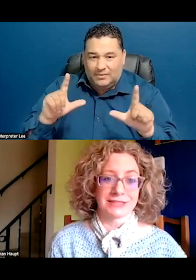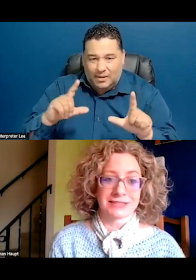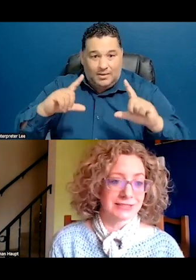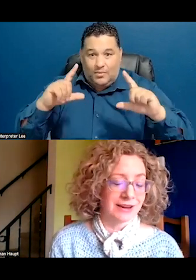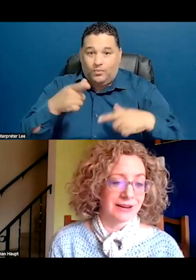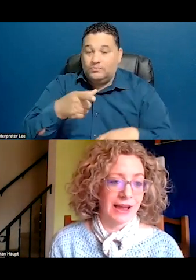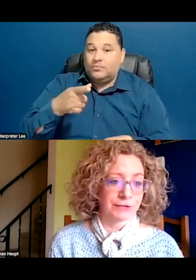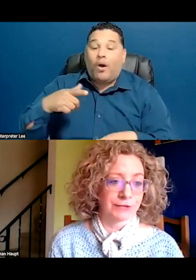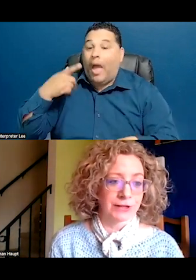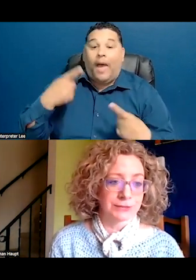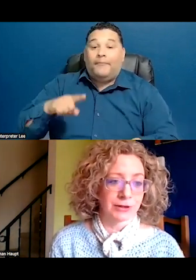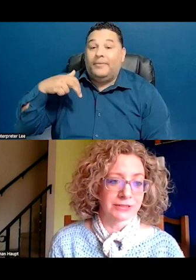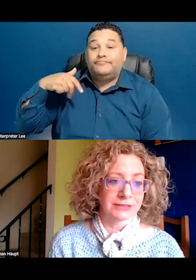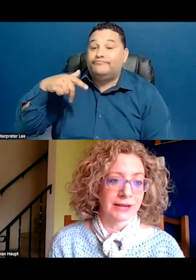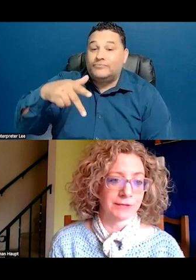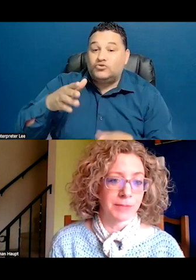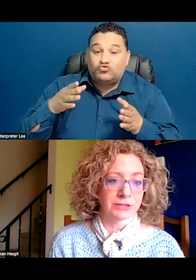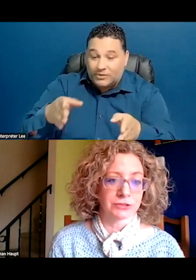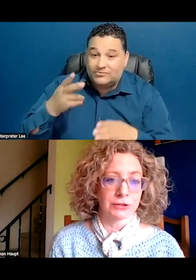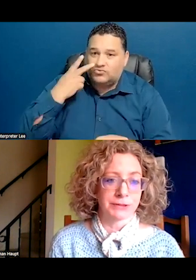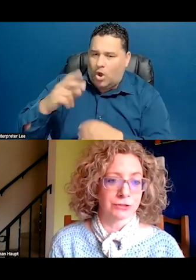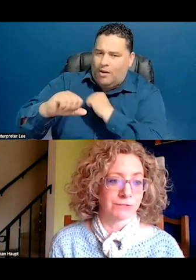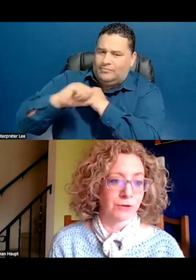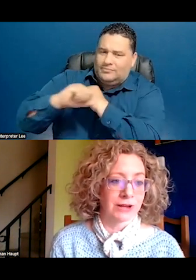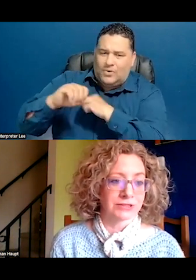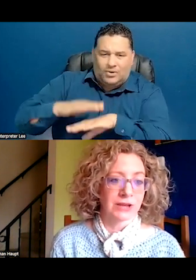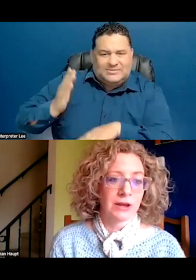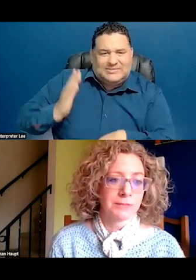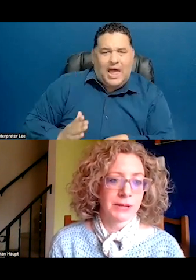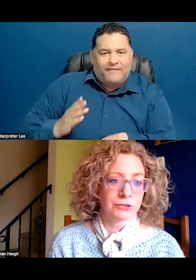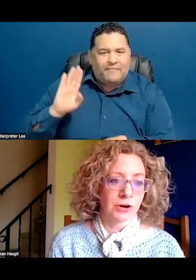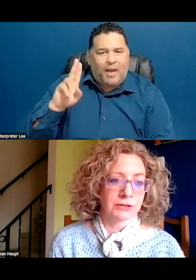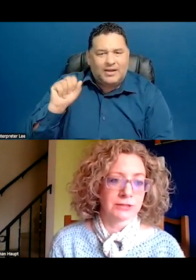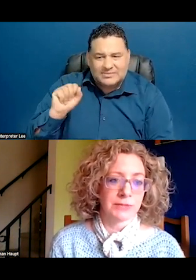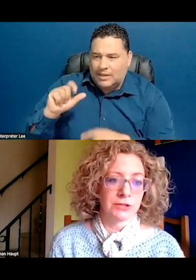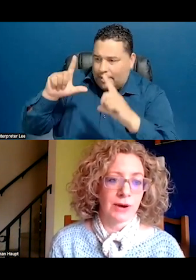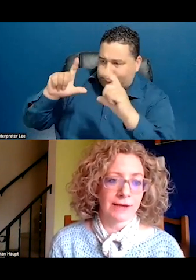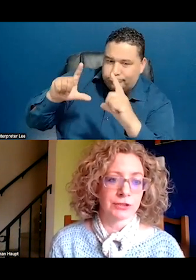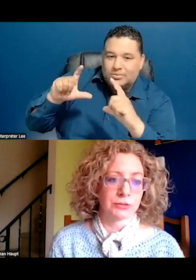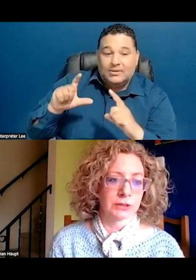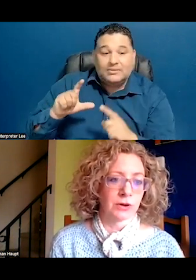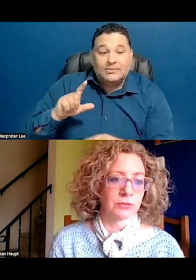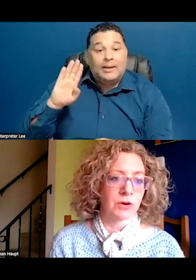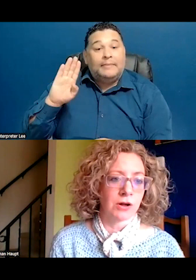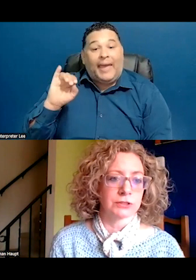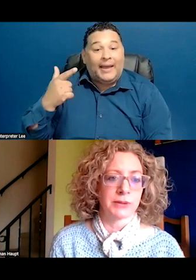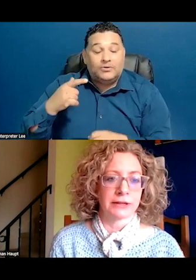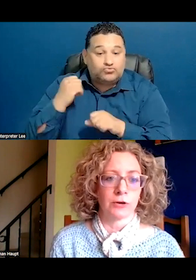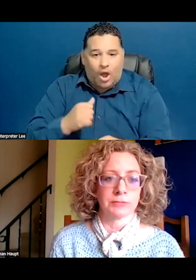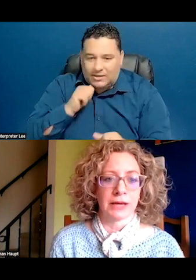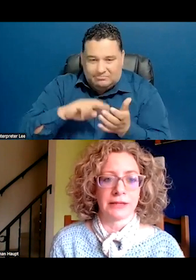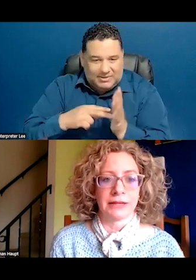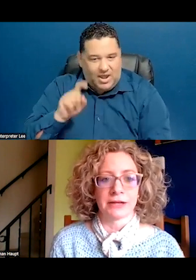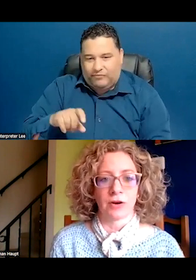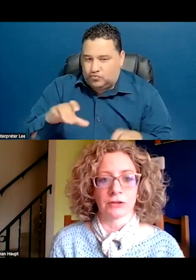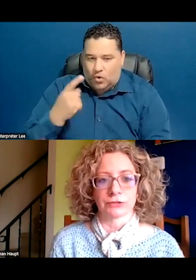sees this advertisement on the side of a bus, took a picture for us. Being strong doesn't mean you have to do it alone. Call us, we can